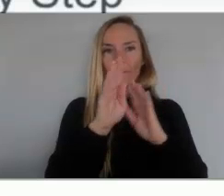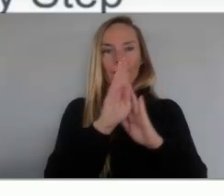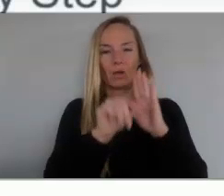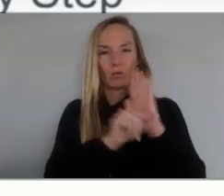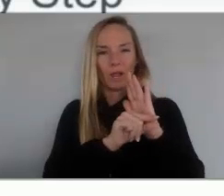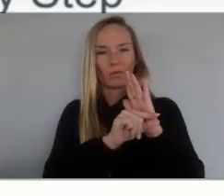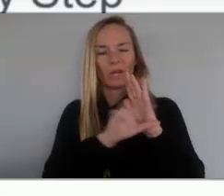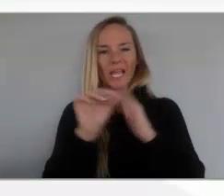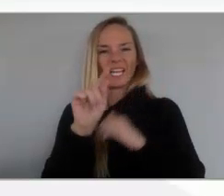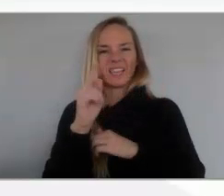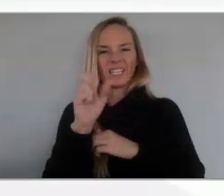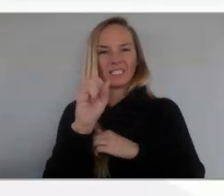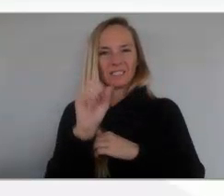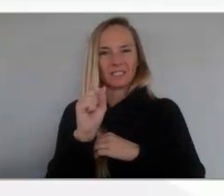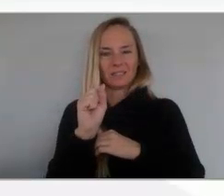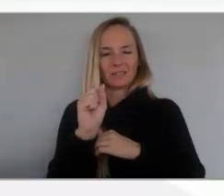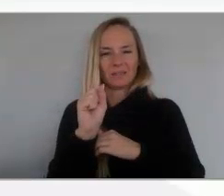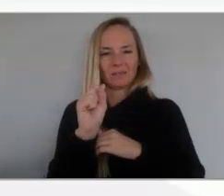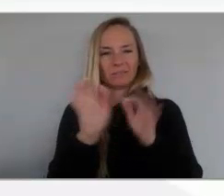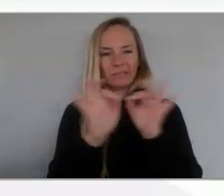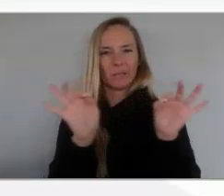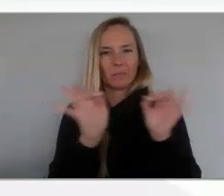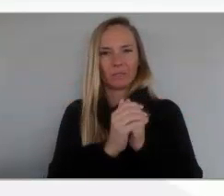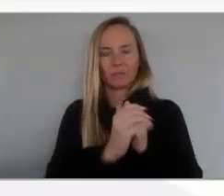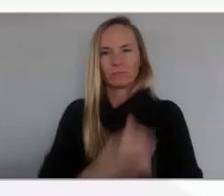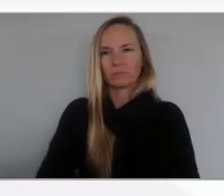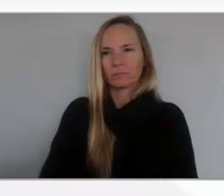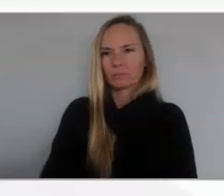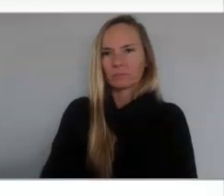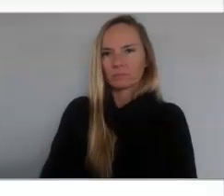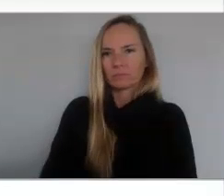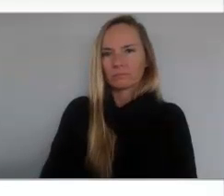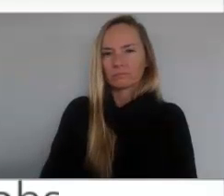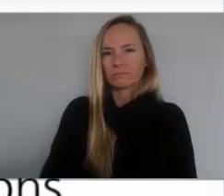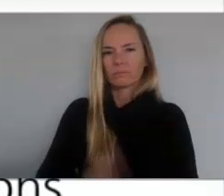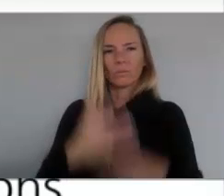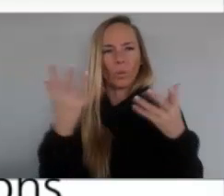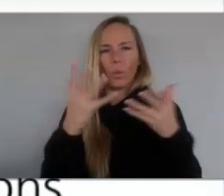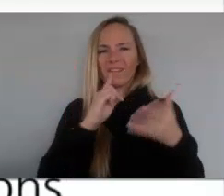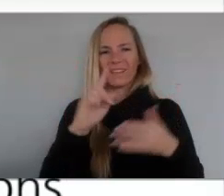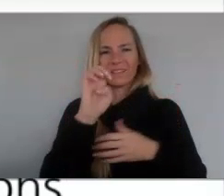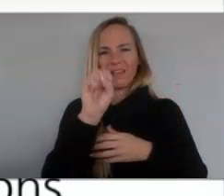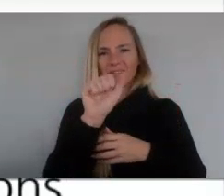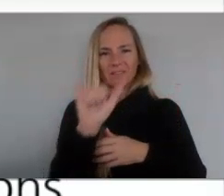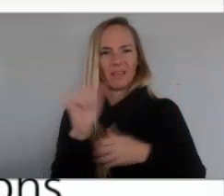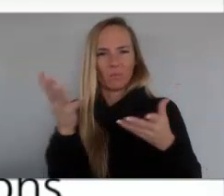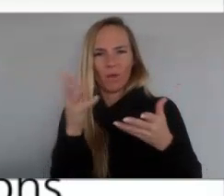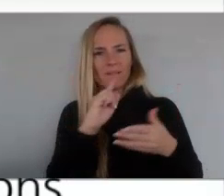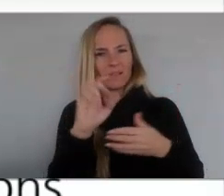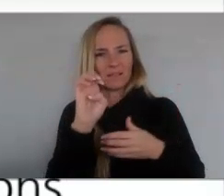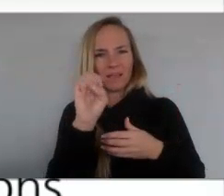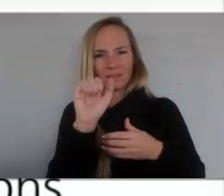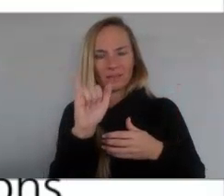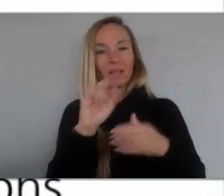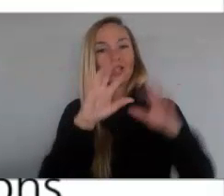finally, the thesis statement. So first, what is an essay? An essay is a group of paragraphs